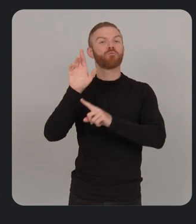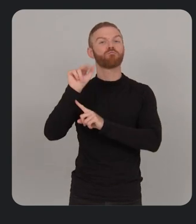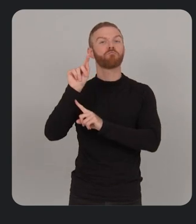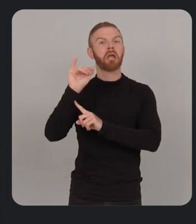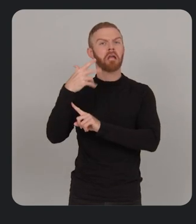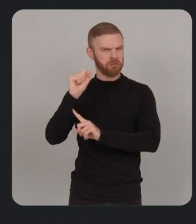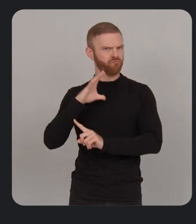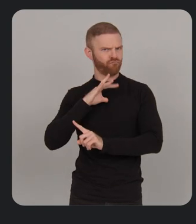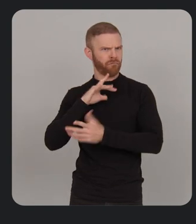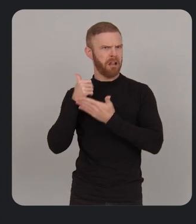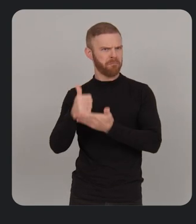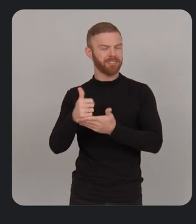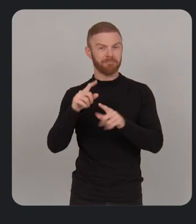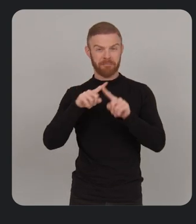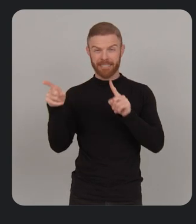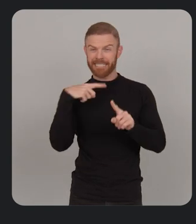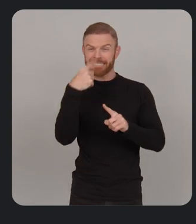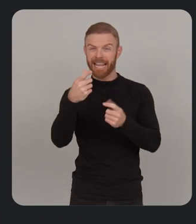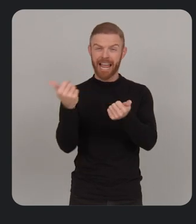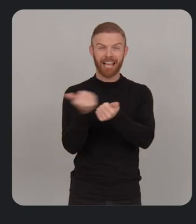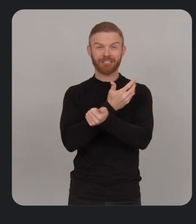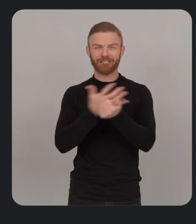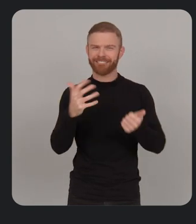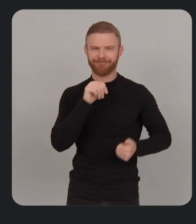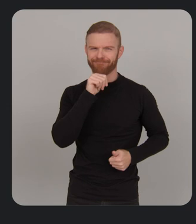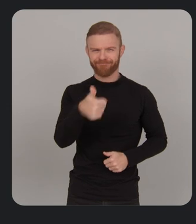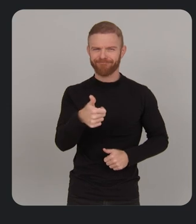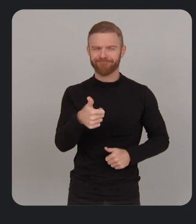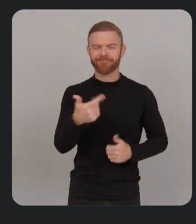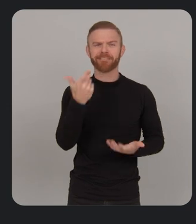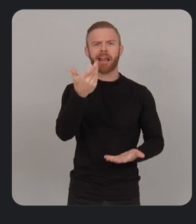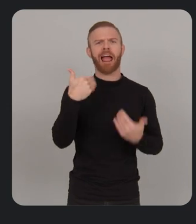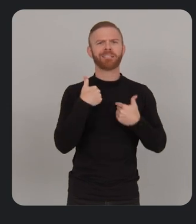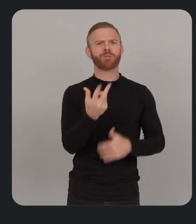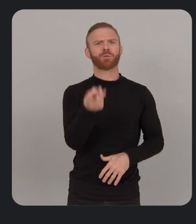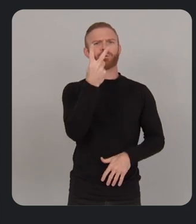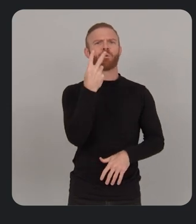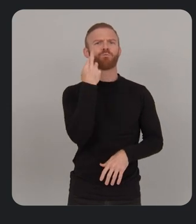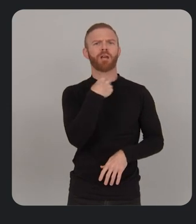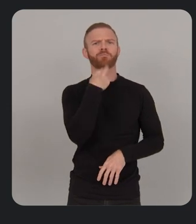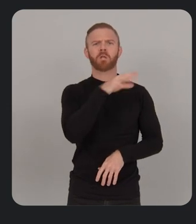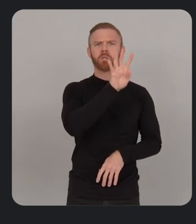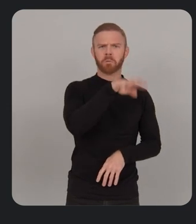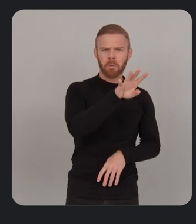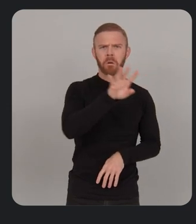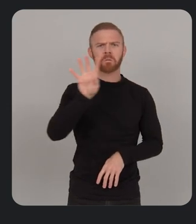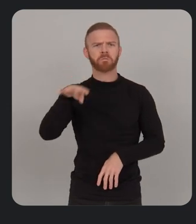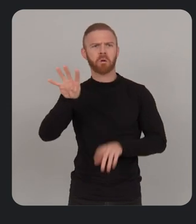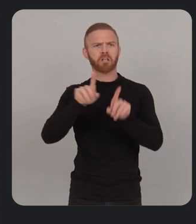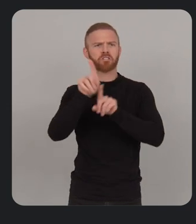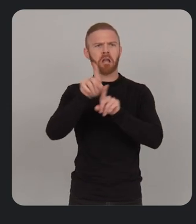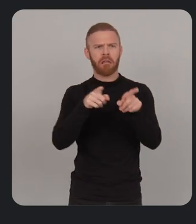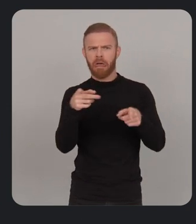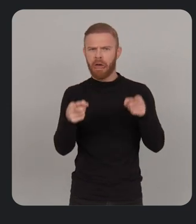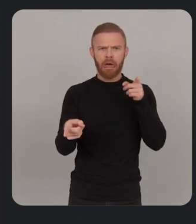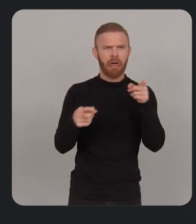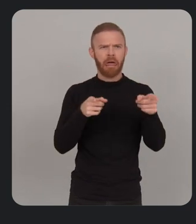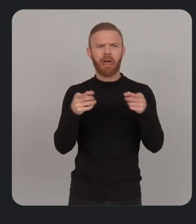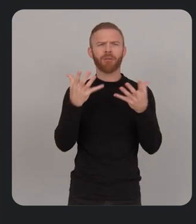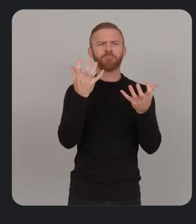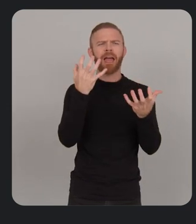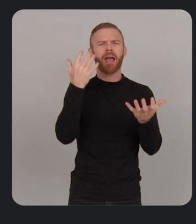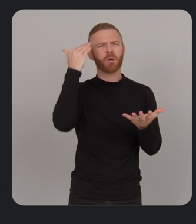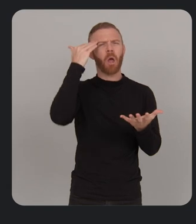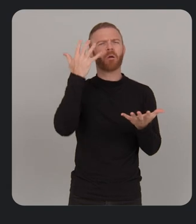are helpful, but don't tell you everything. When it's between two 4.4 star rated places, you want to get a